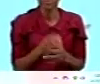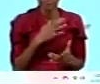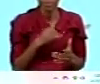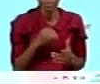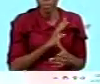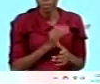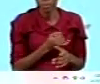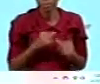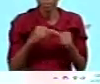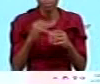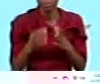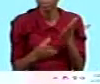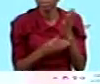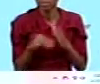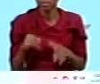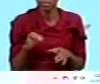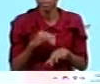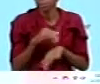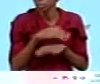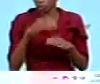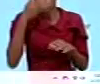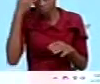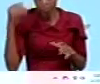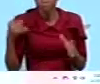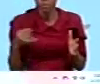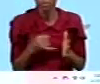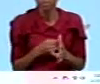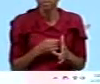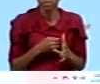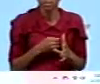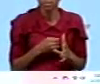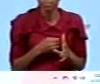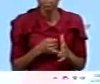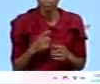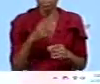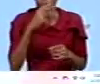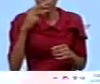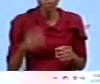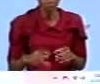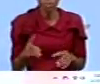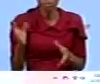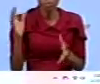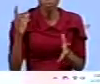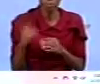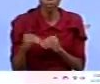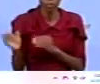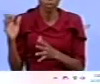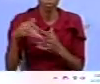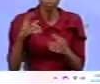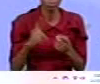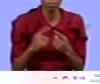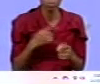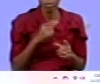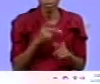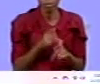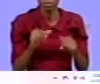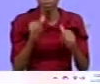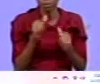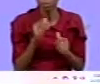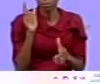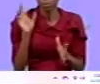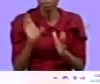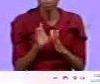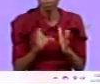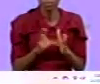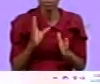precepts. Thy testimony I have taken as an heritage forever, for they are the rejoicing of my heart. I have inclined my heart to perform